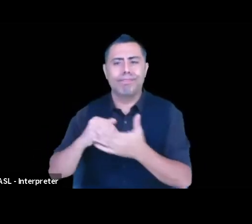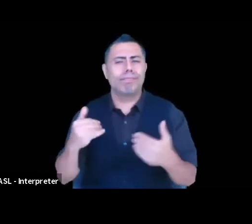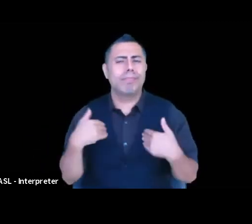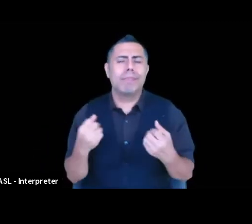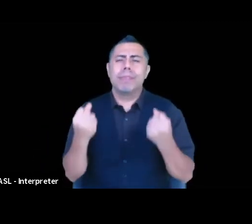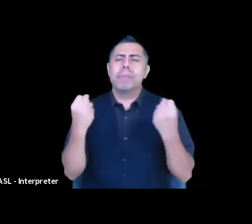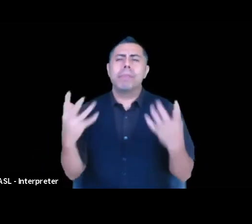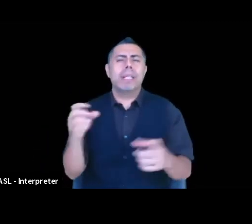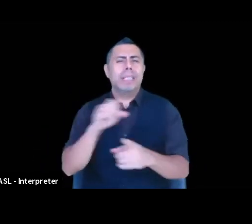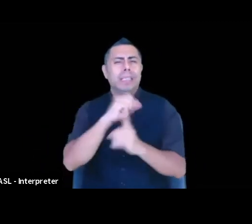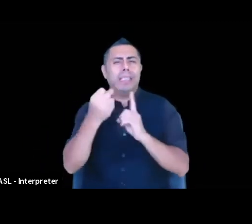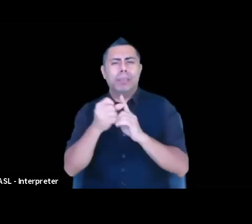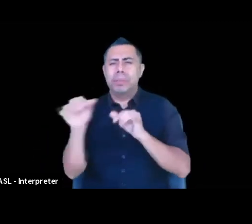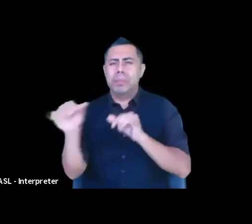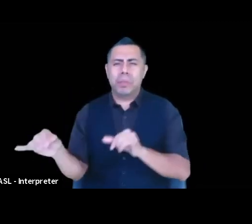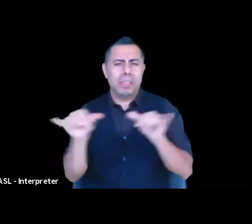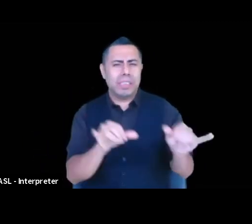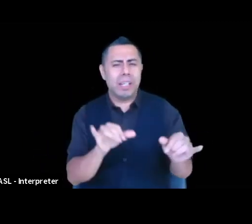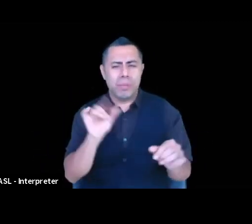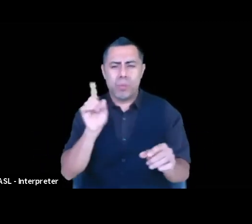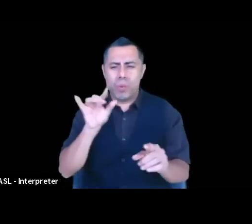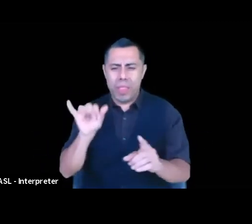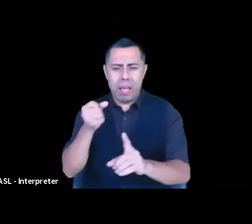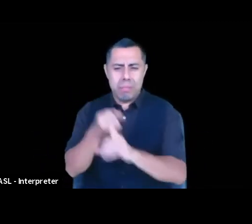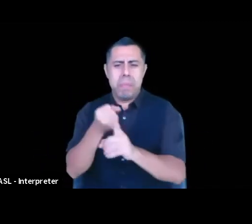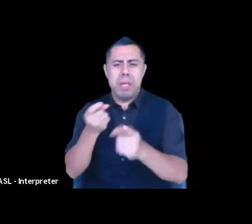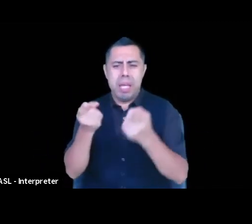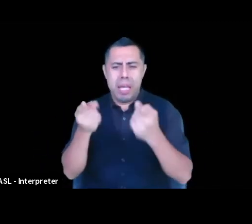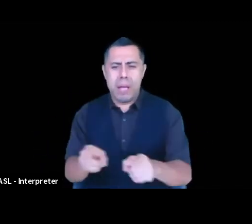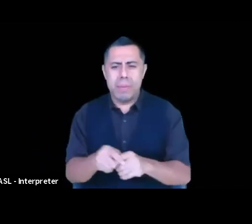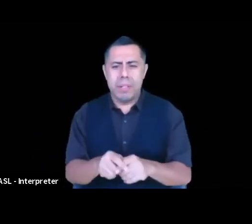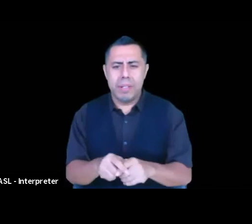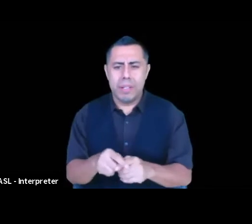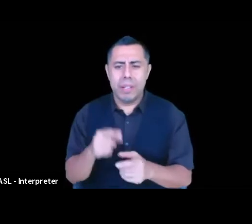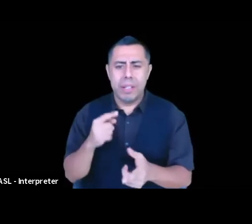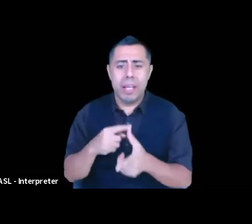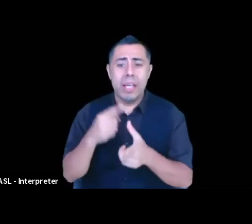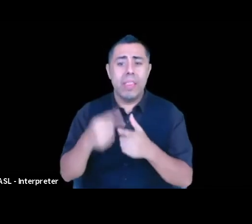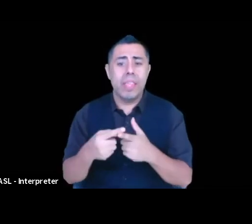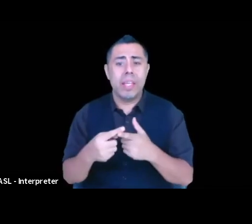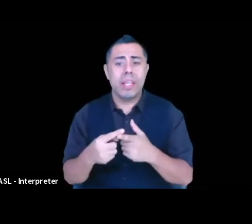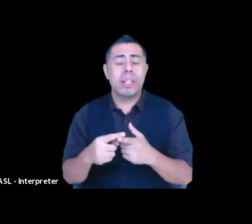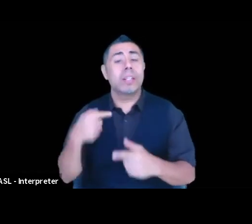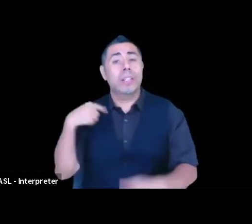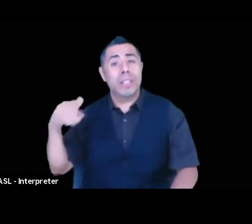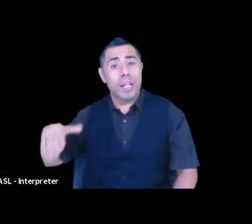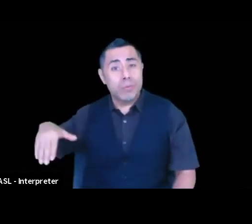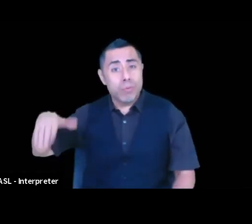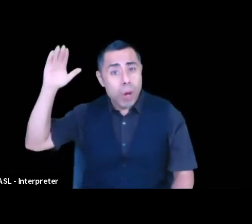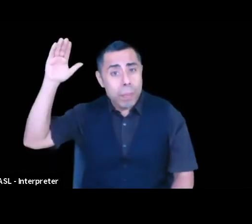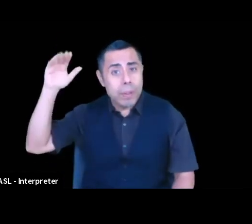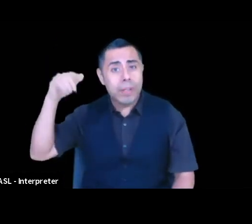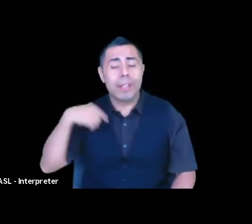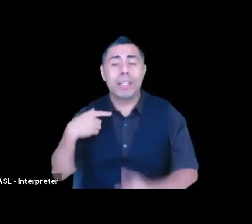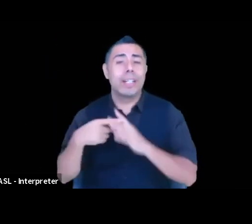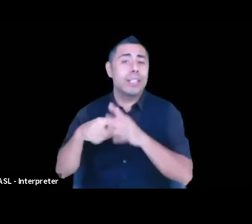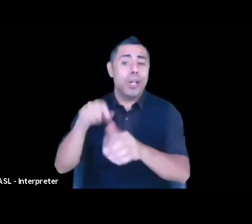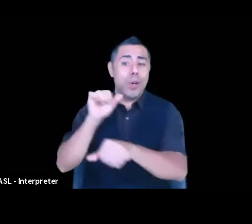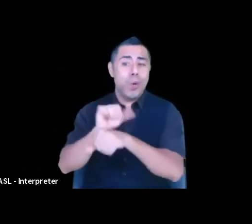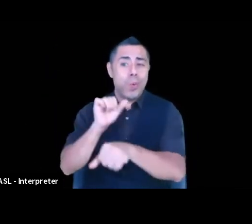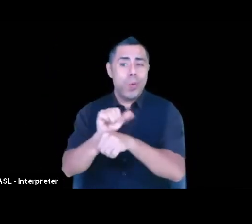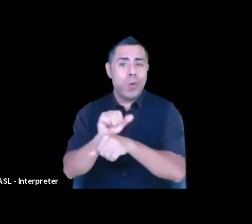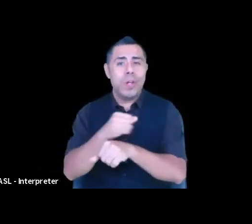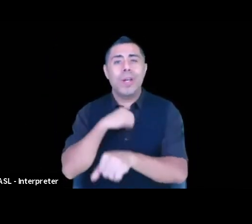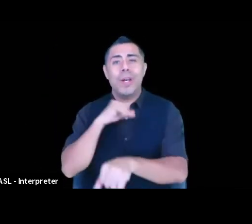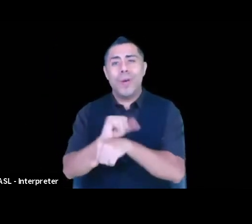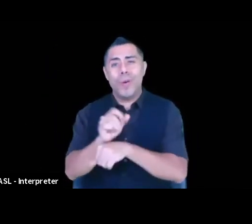that that happened. And then as I grew up, started the workforce, started working. I worked at a